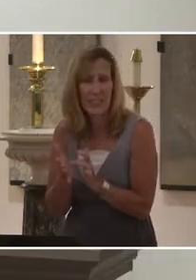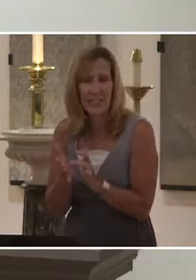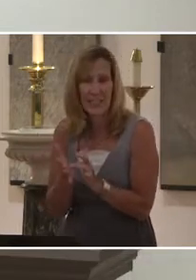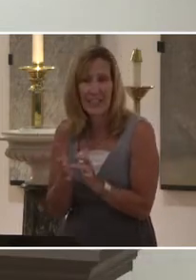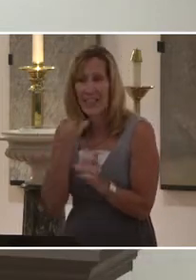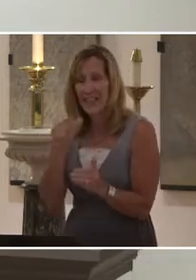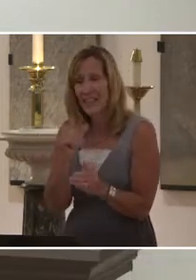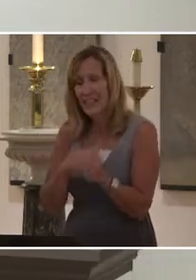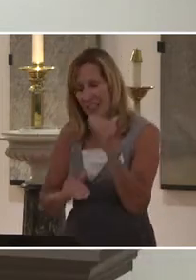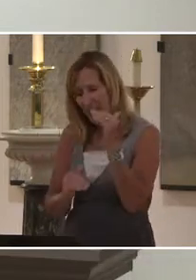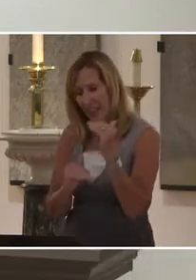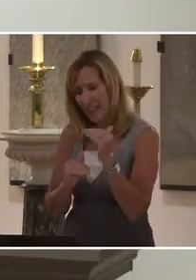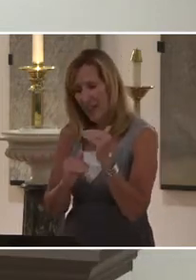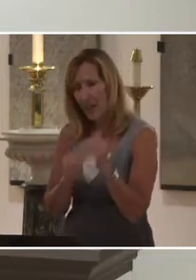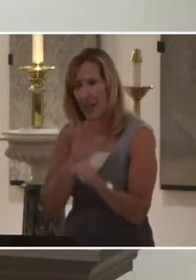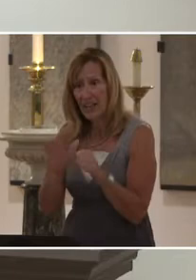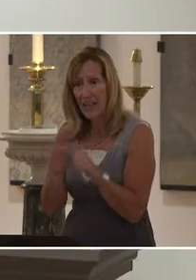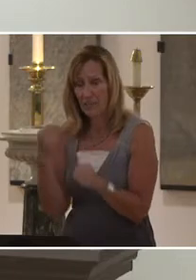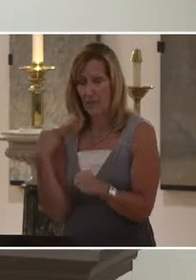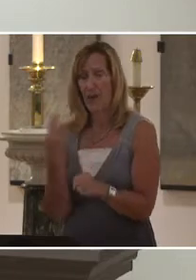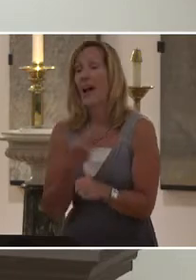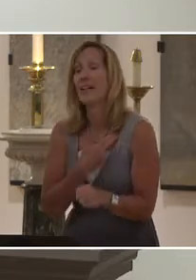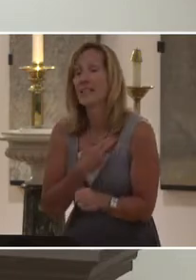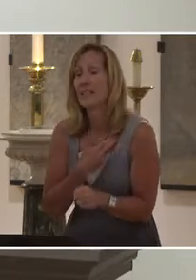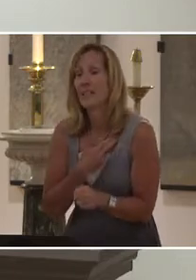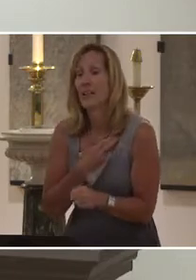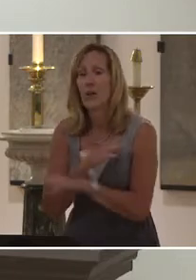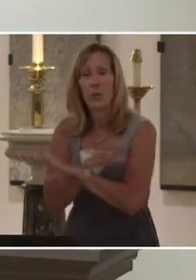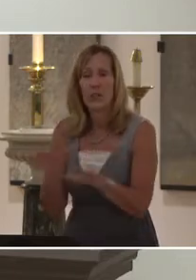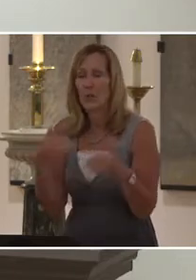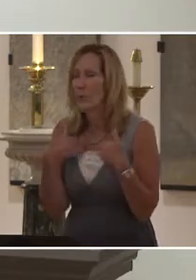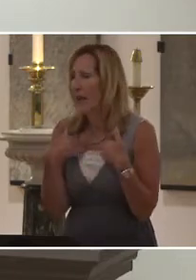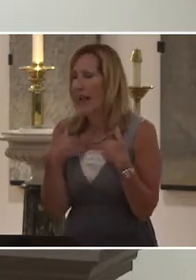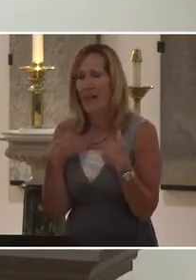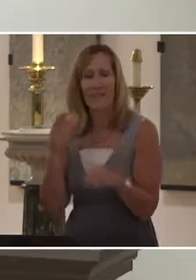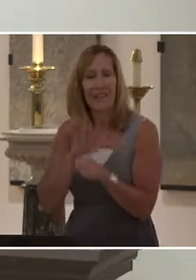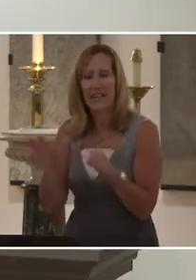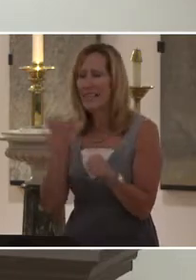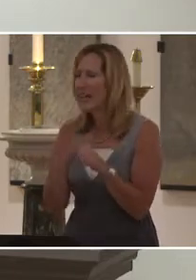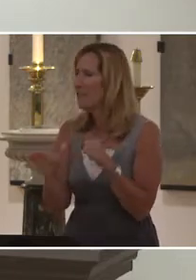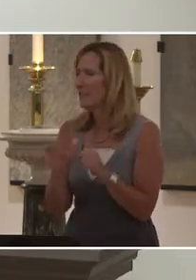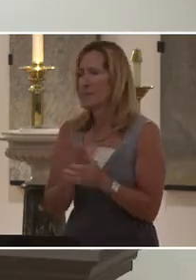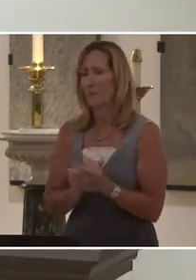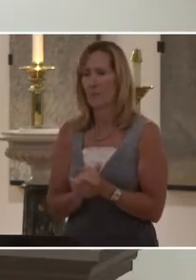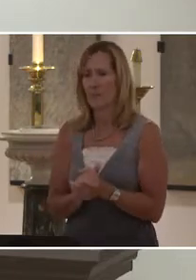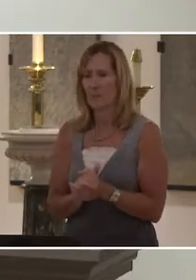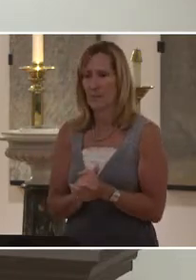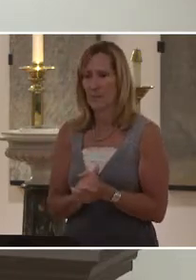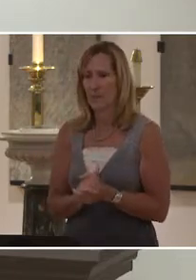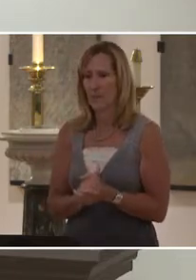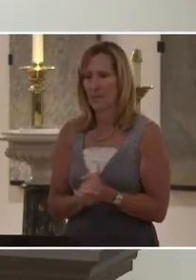barely enough for ourselves. We just don't have enough.